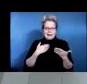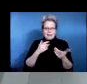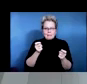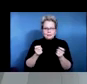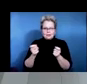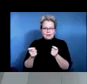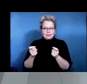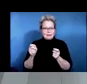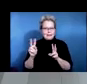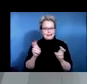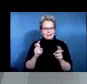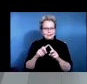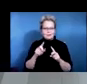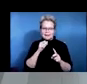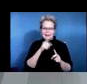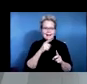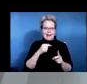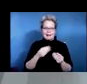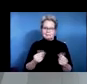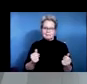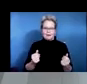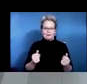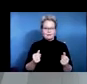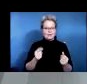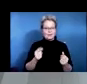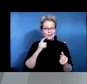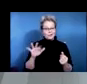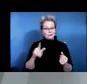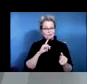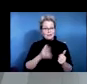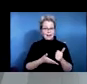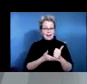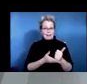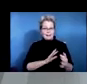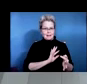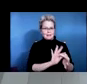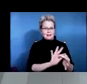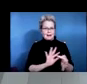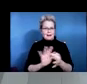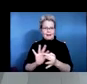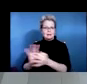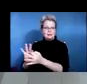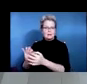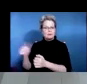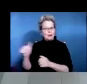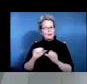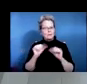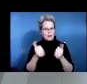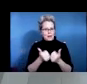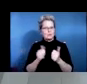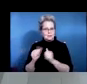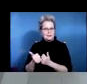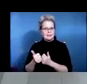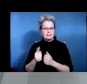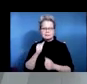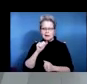connecting people to other services not just vocational services is part of the resource facilitation because we're able to have